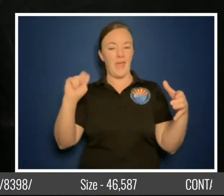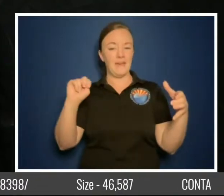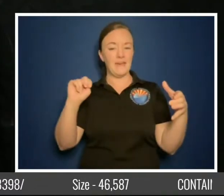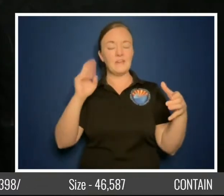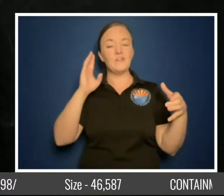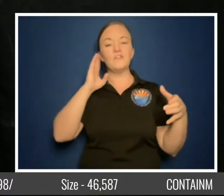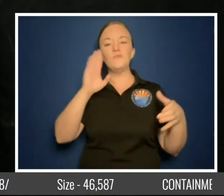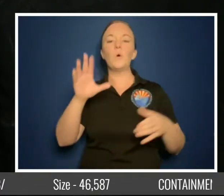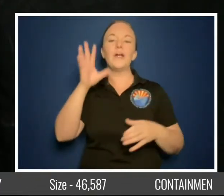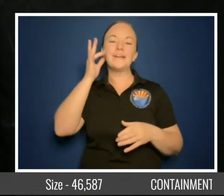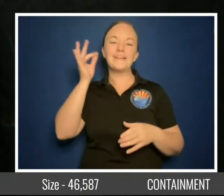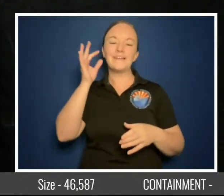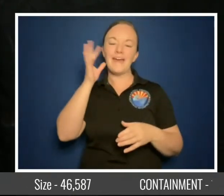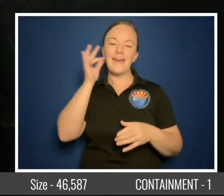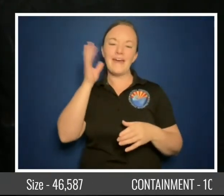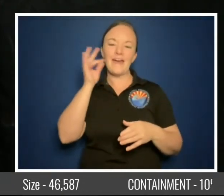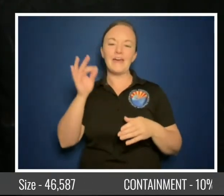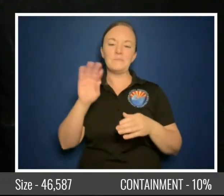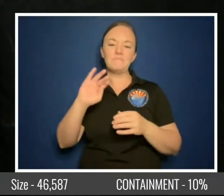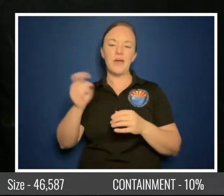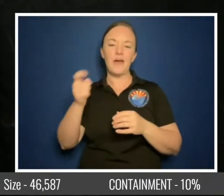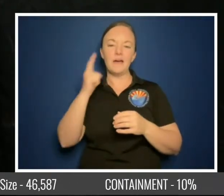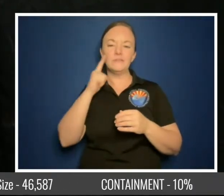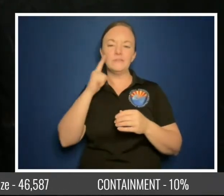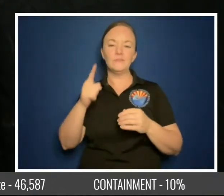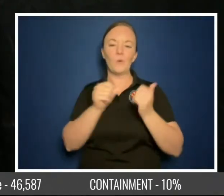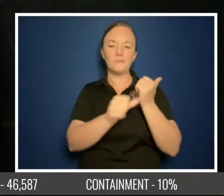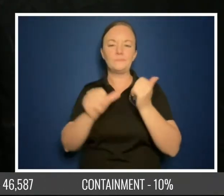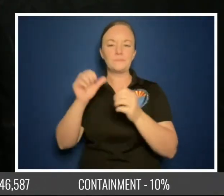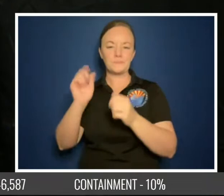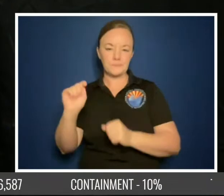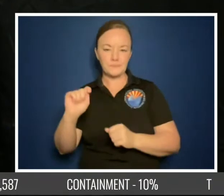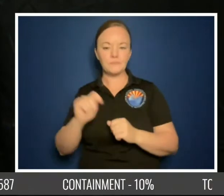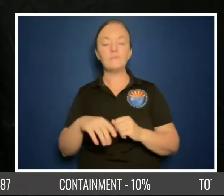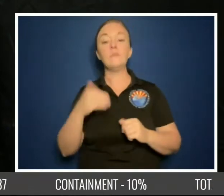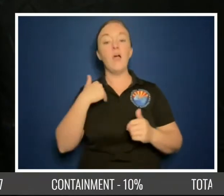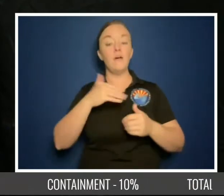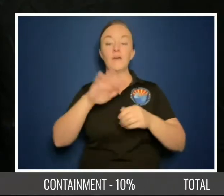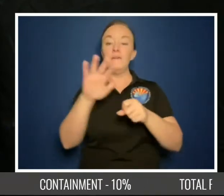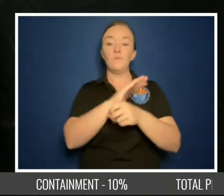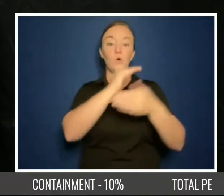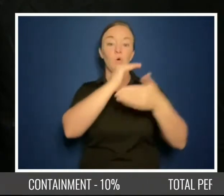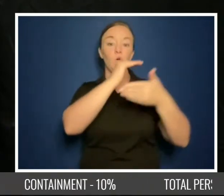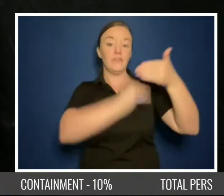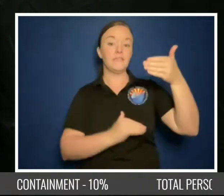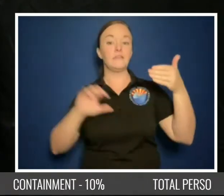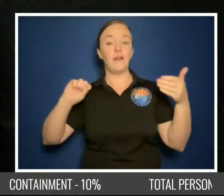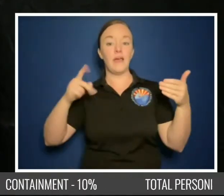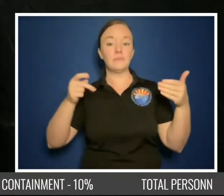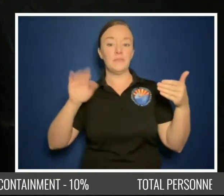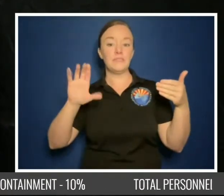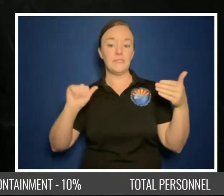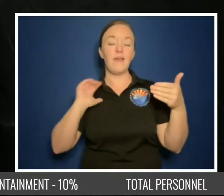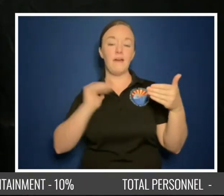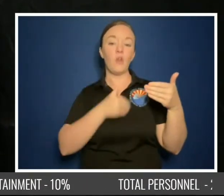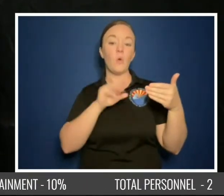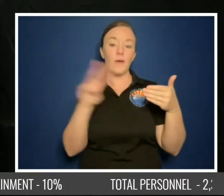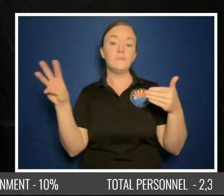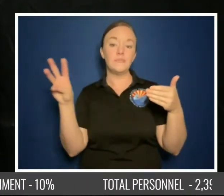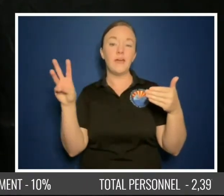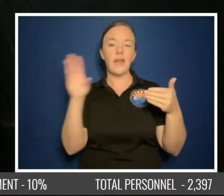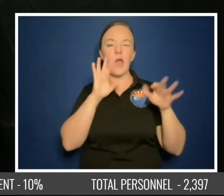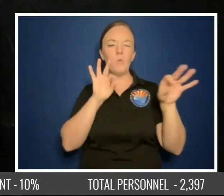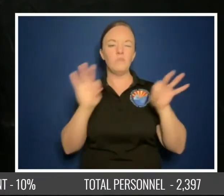donation needs for SPCA. There's a link to that on our website, which I'll talk about here in just a second. And for those of you wanting to help in